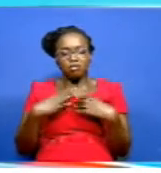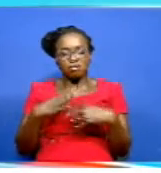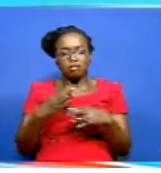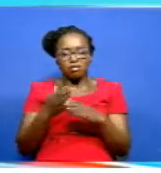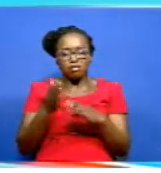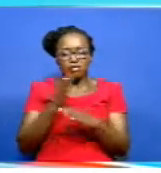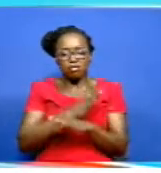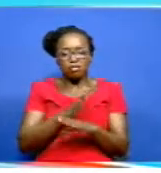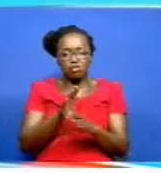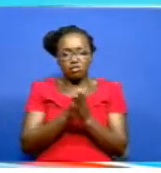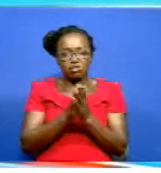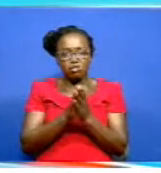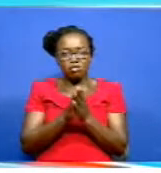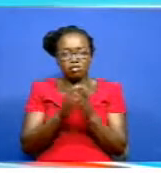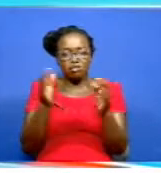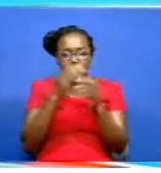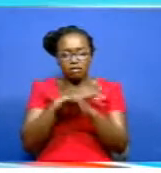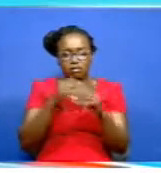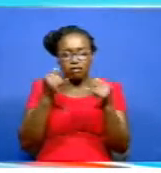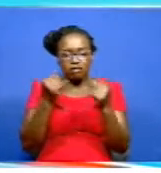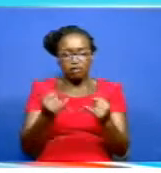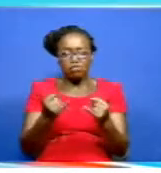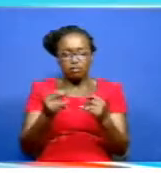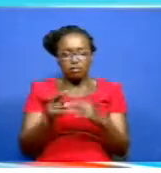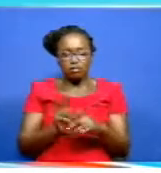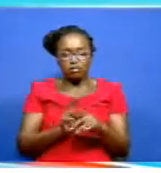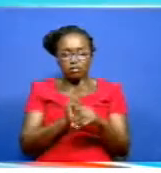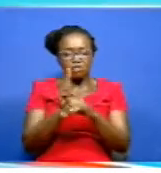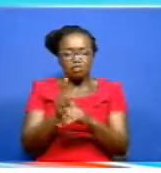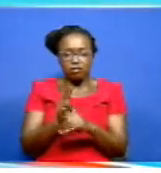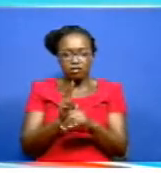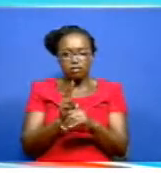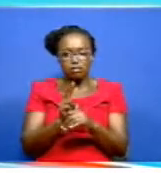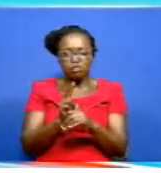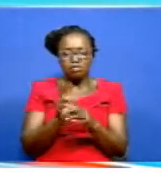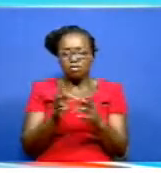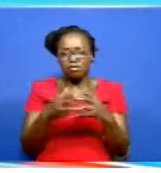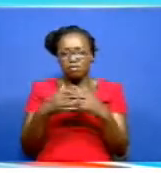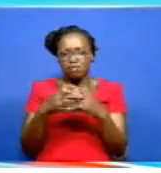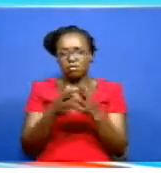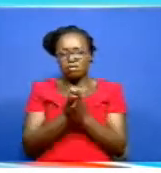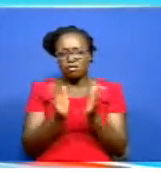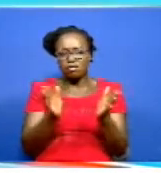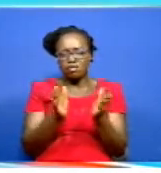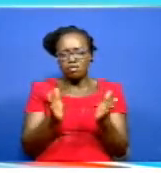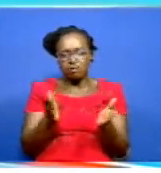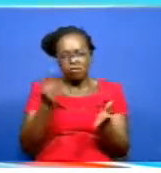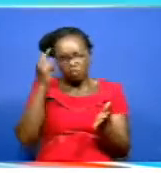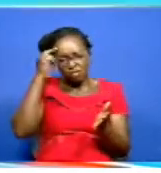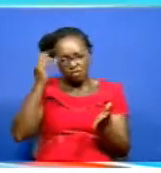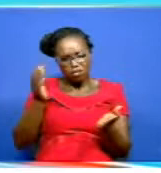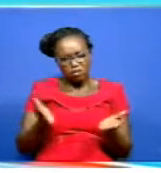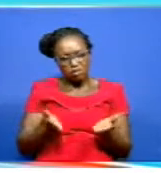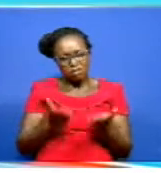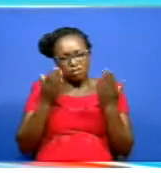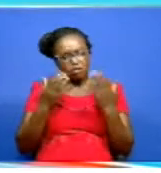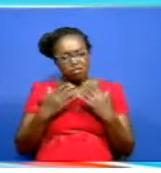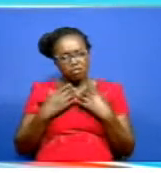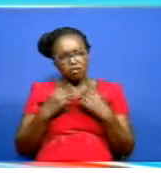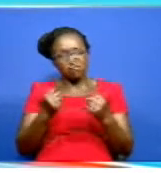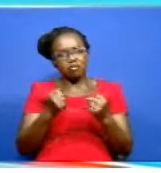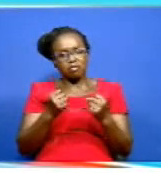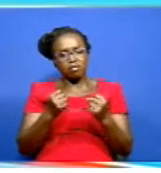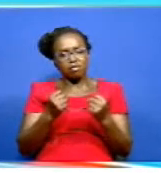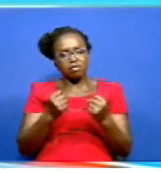and sitting presidents in the United States take the vaccine publicly. Do you think that can be a big boost if we see our head of state and perhaps